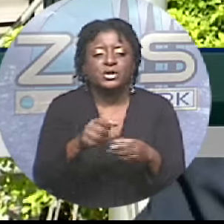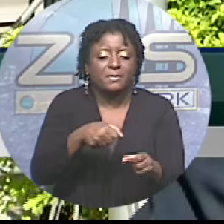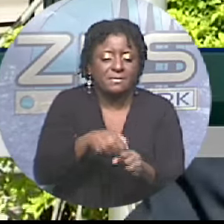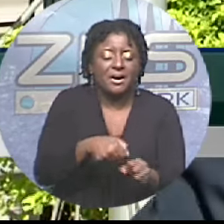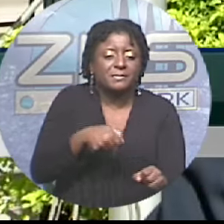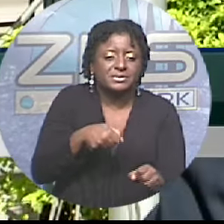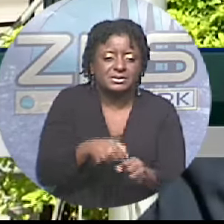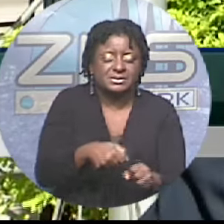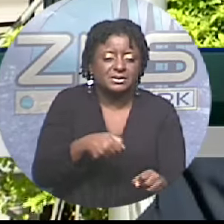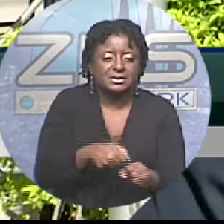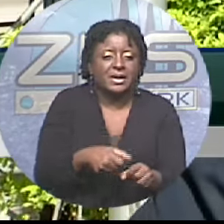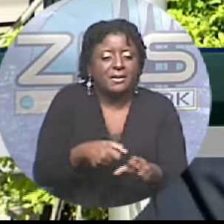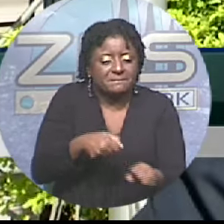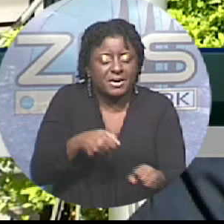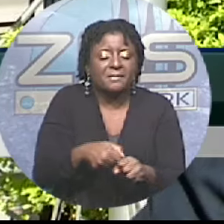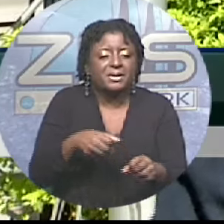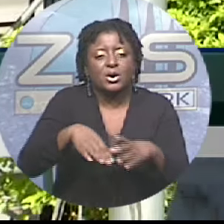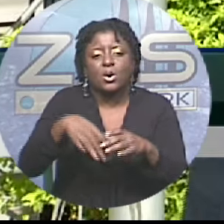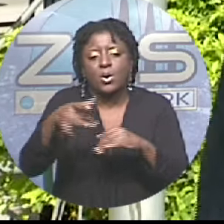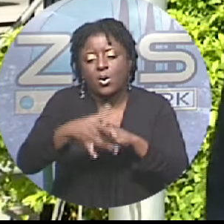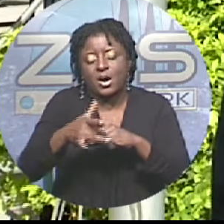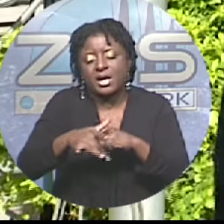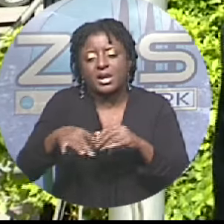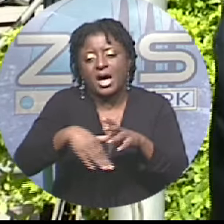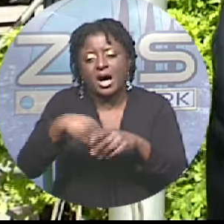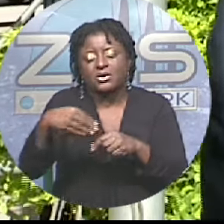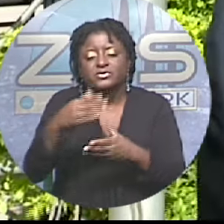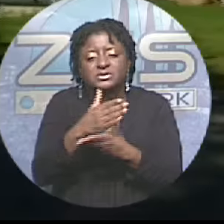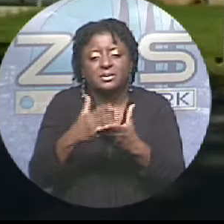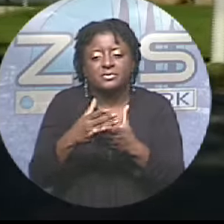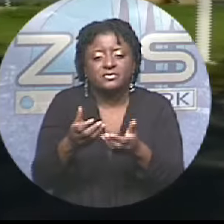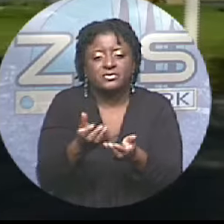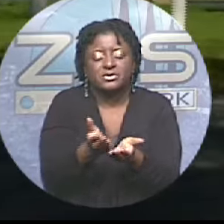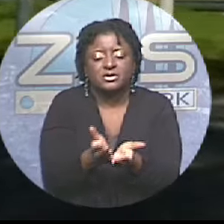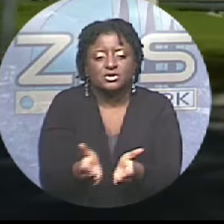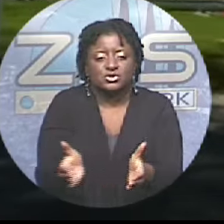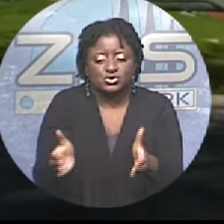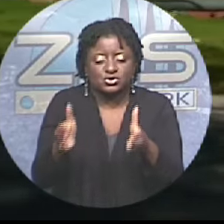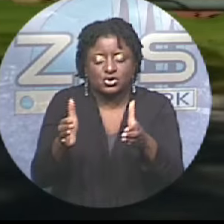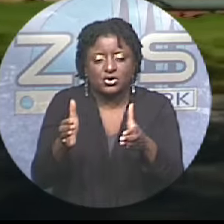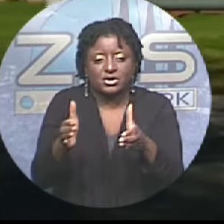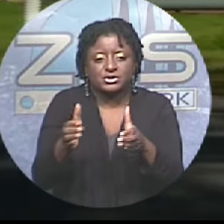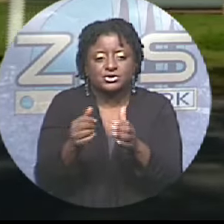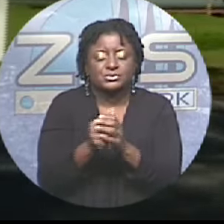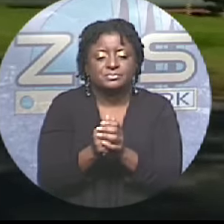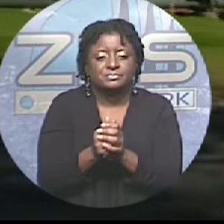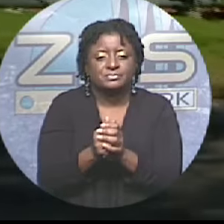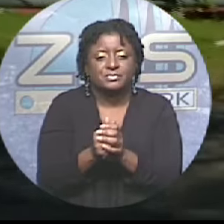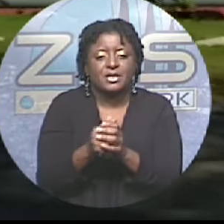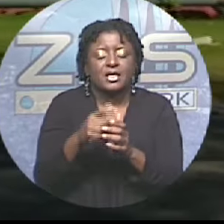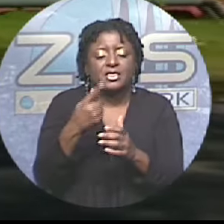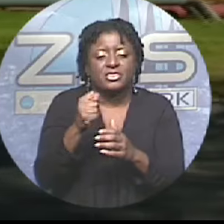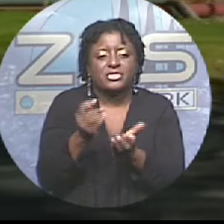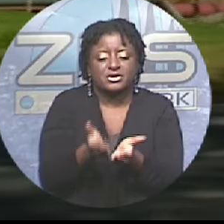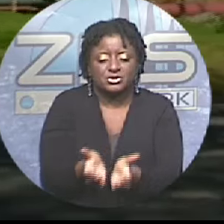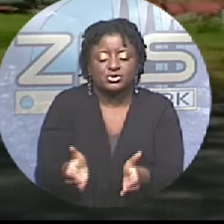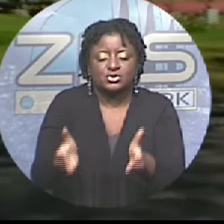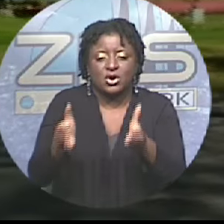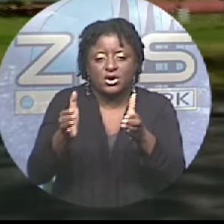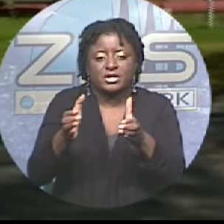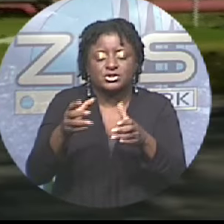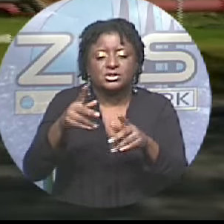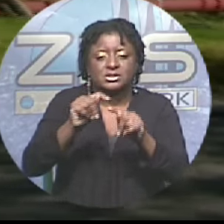of some of the storage, the pits that have oil in them. Dorset says BEC storage tanks are being inspected and